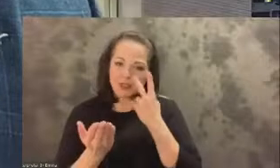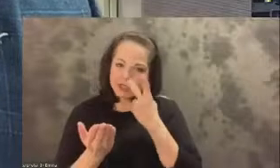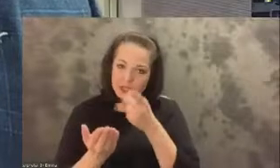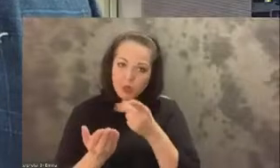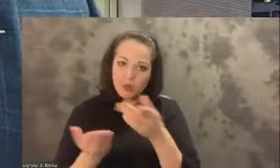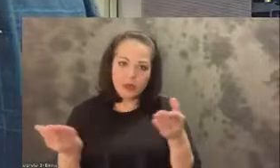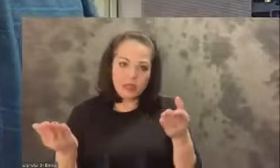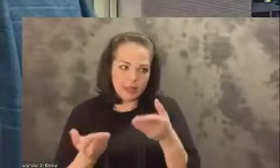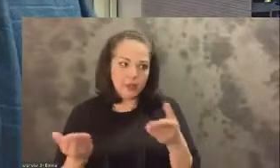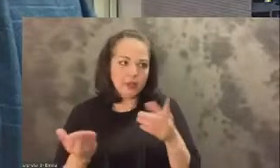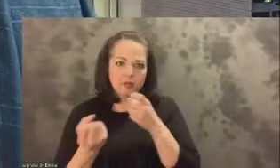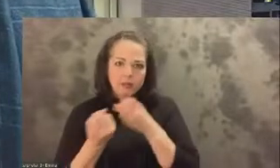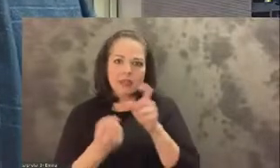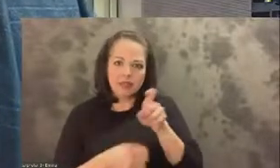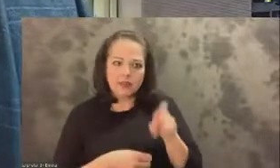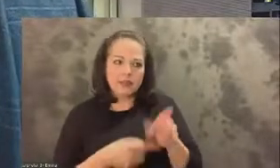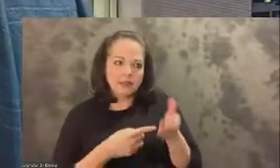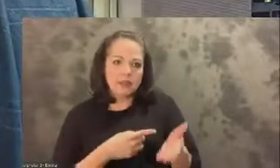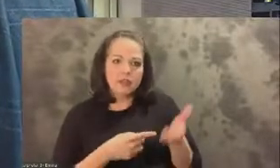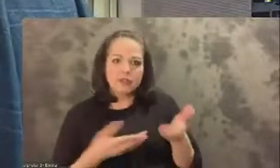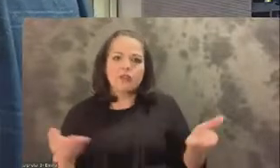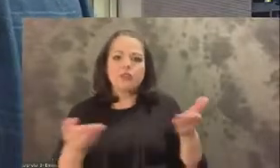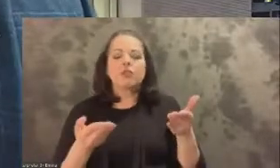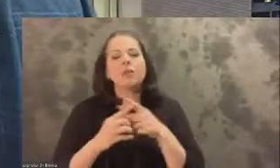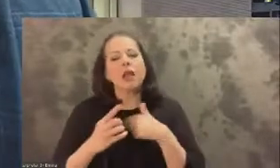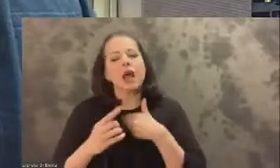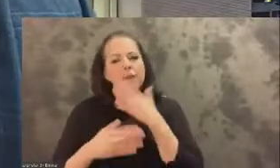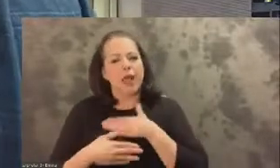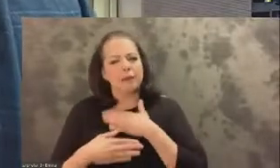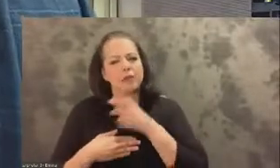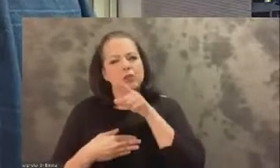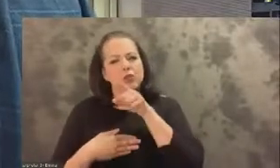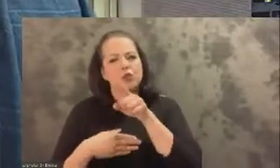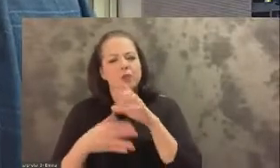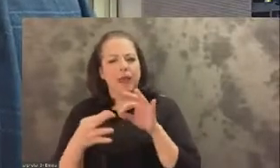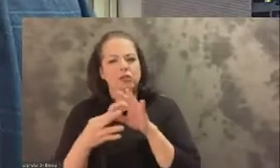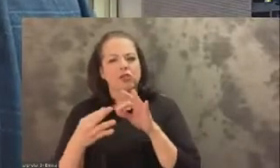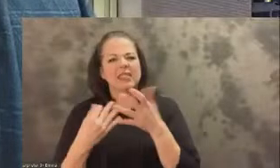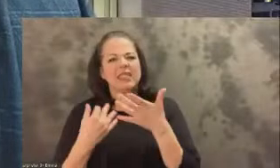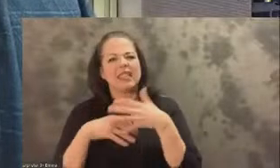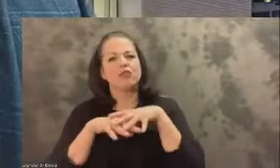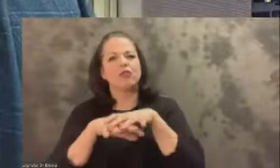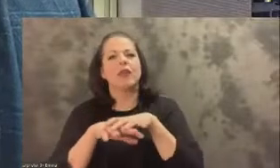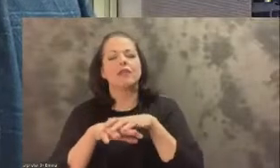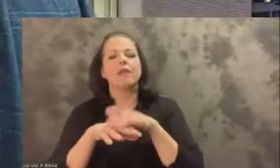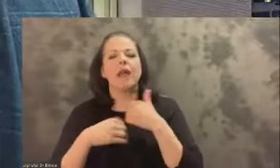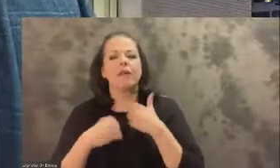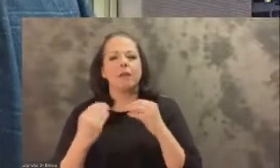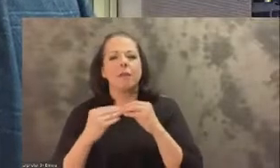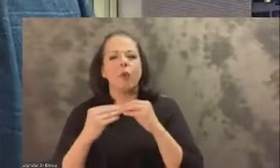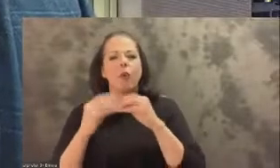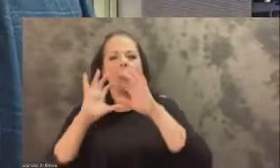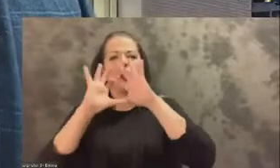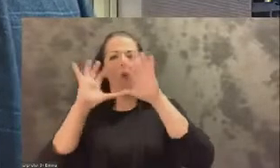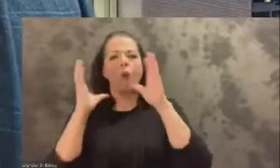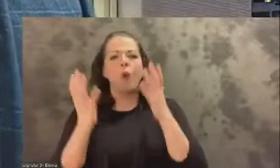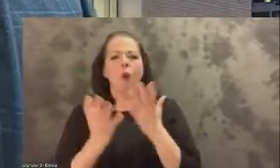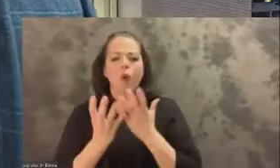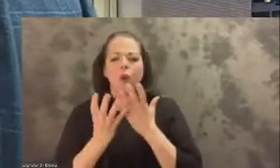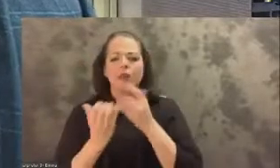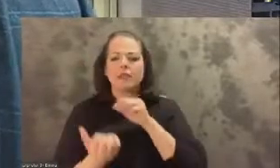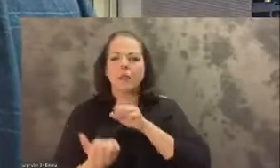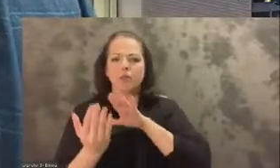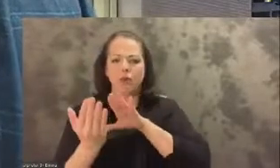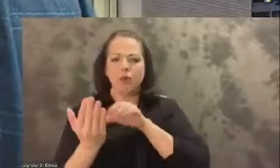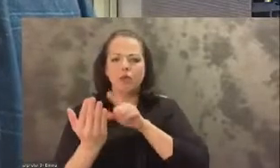well. I'm glad you mentioned integrative care. So really having a more holistic approach and really addressing physical and